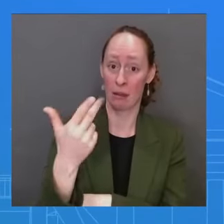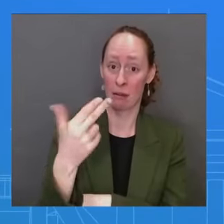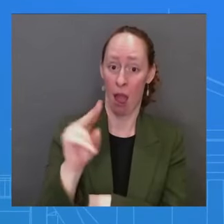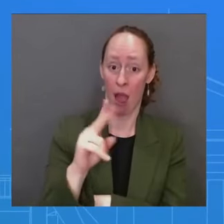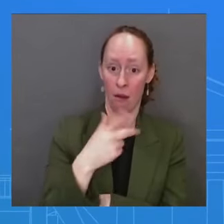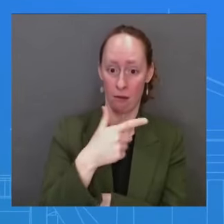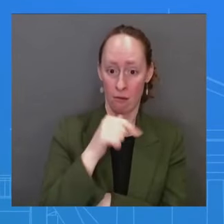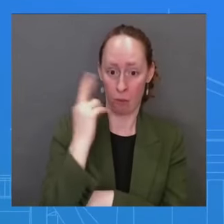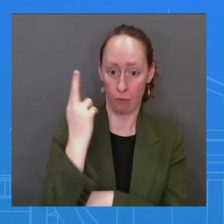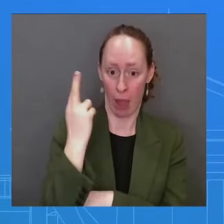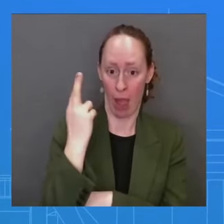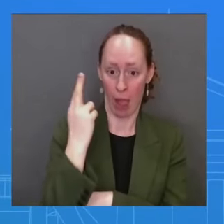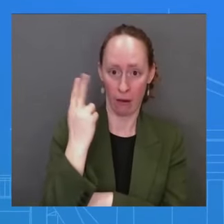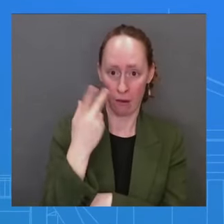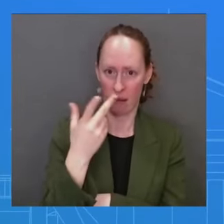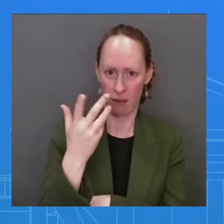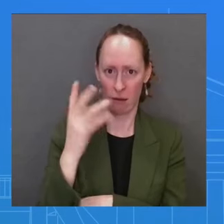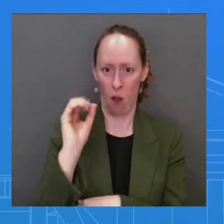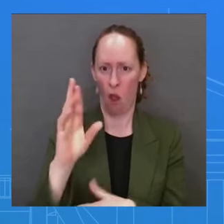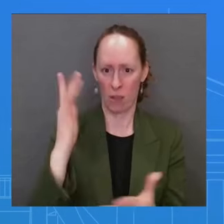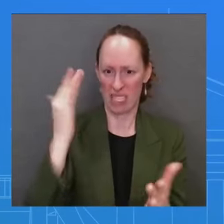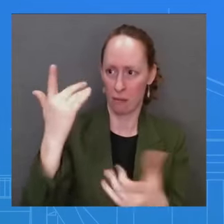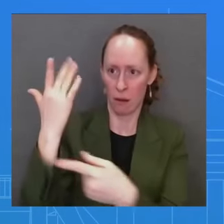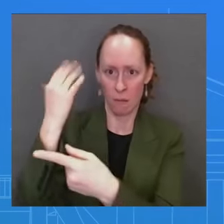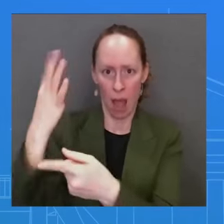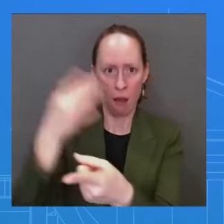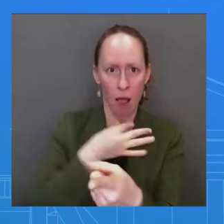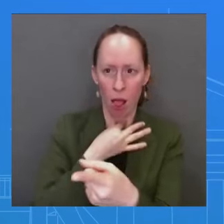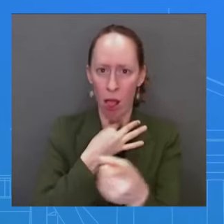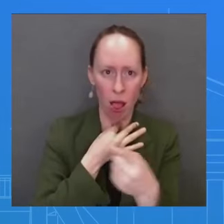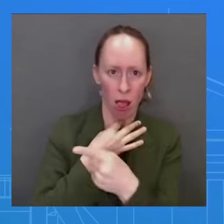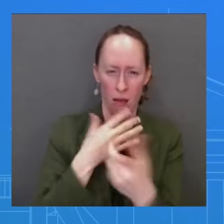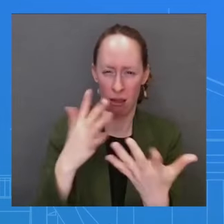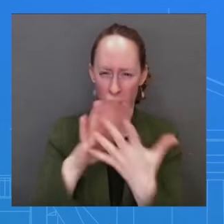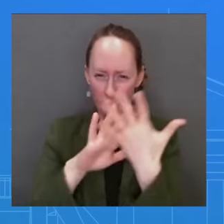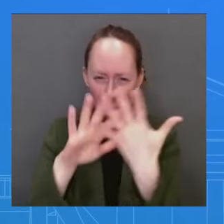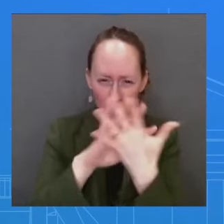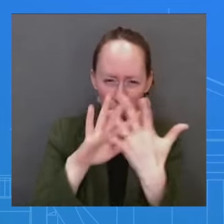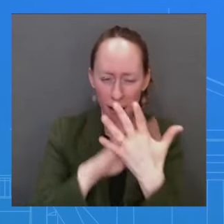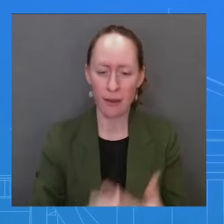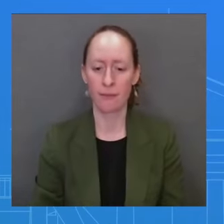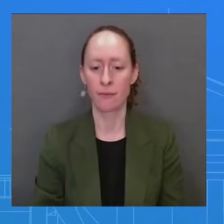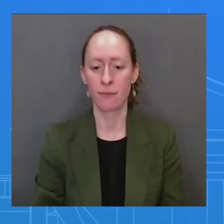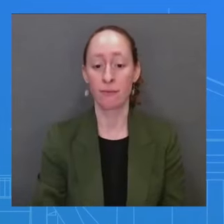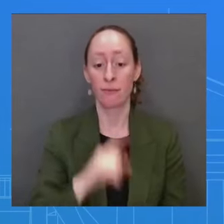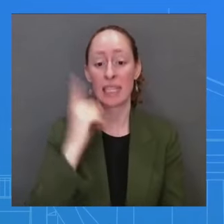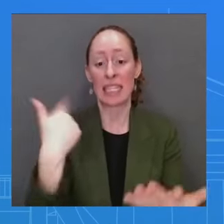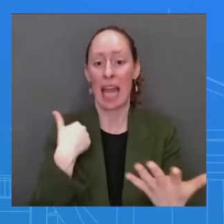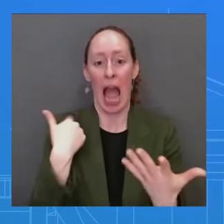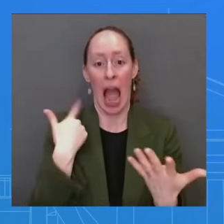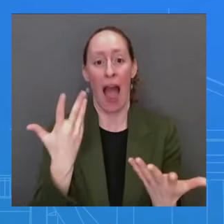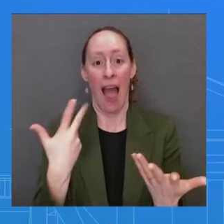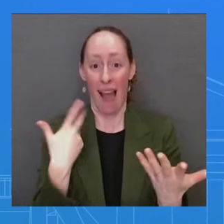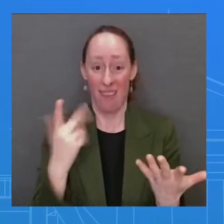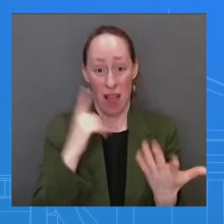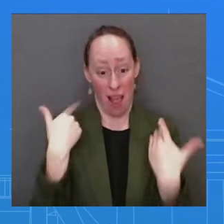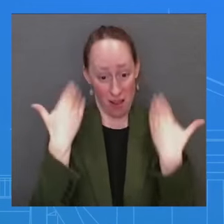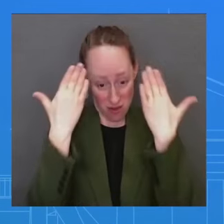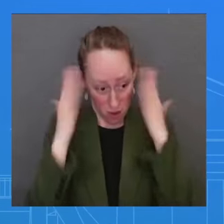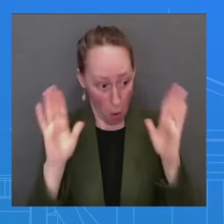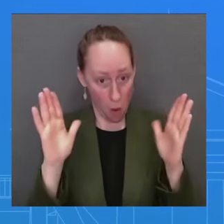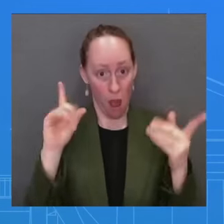differently to answer this question. As I did yesterday, we did not know he was in the hospital till Thursday. We did not know the condition that put